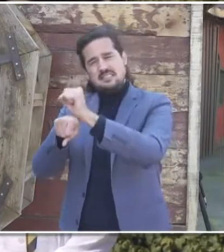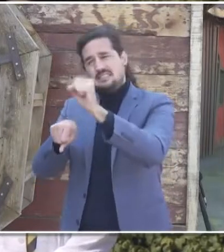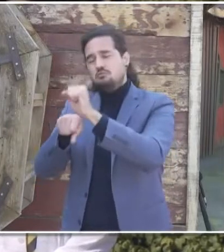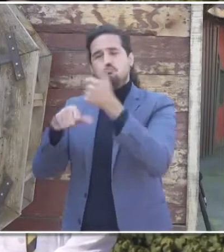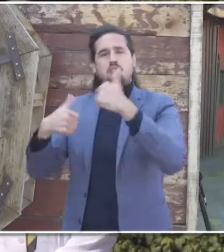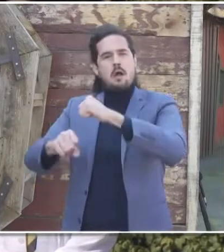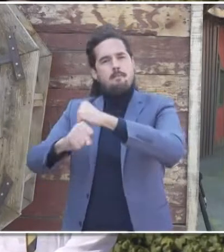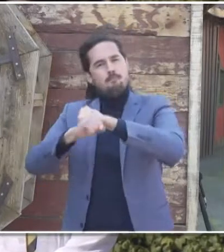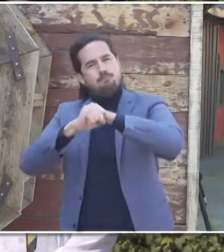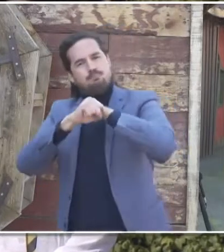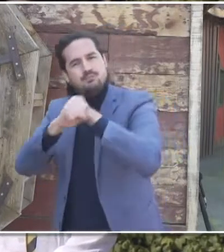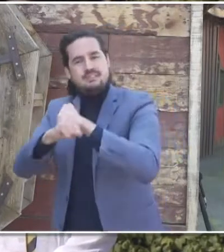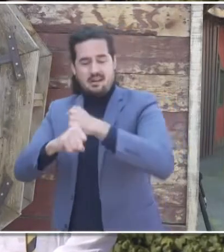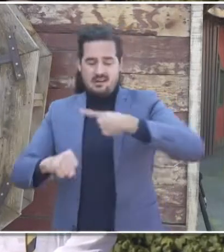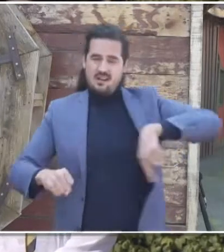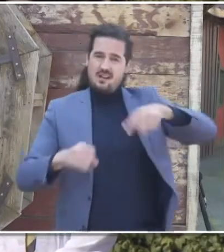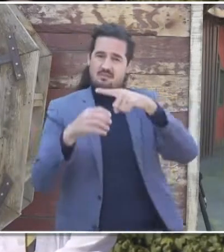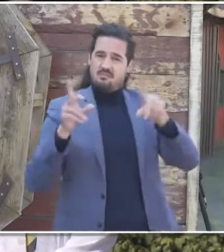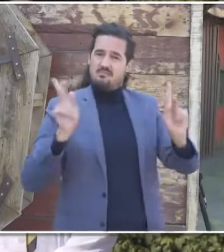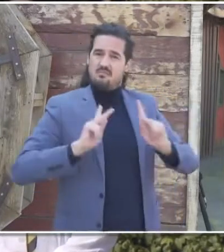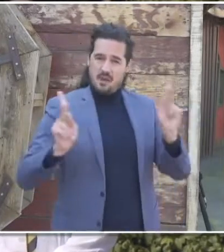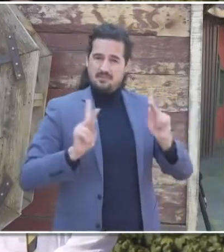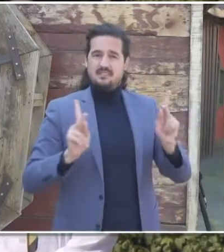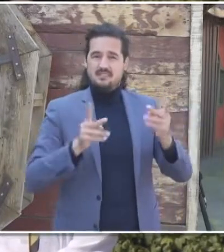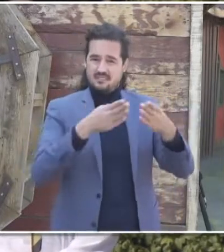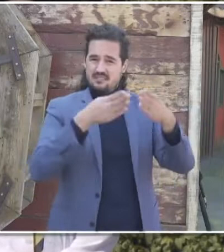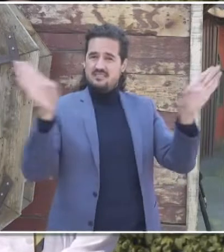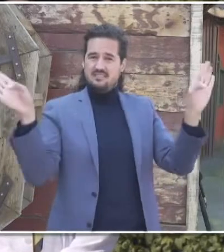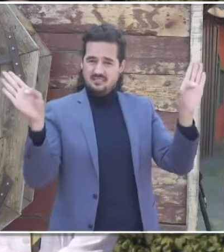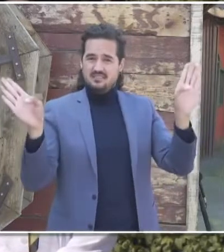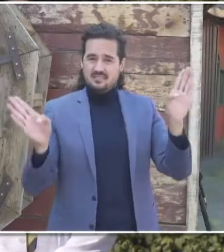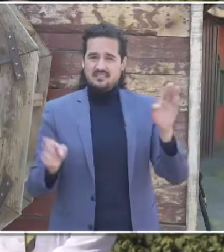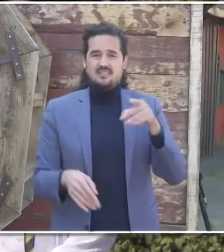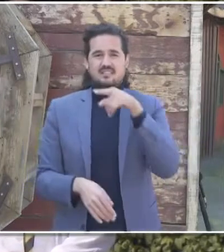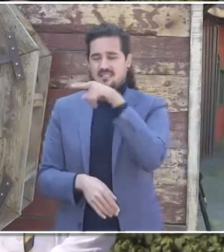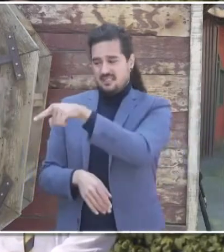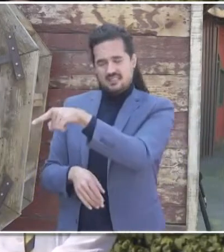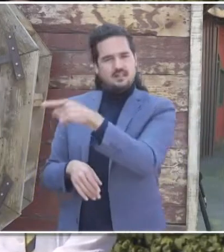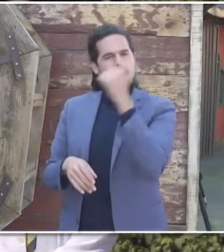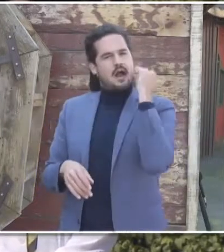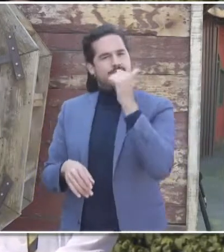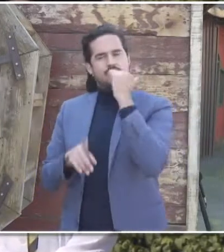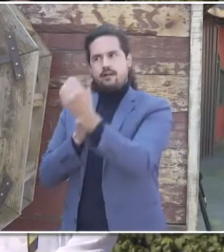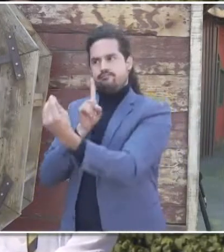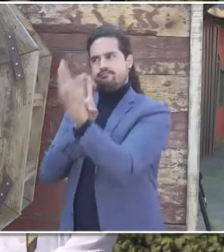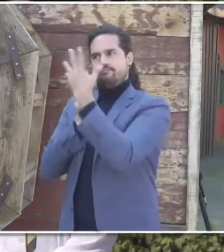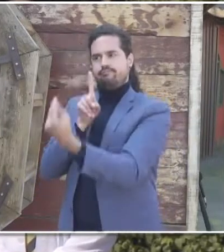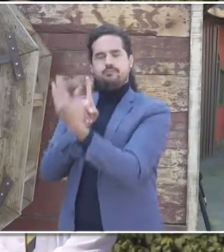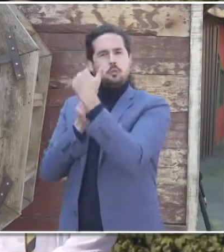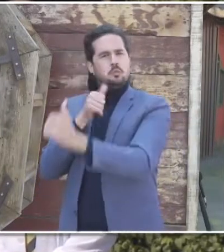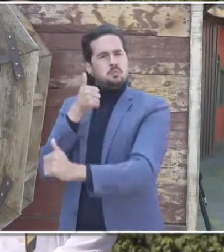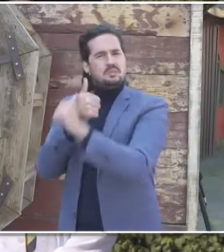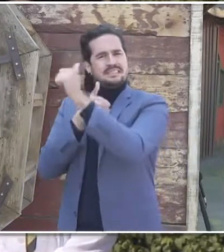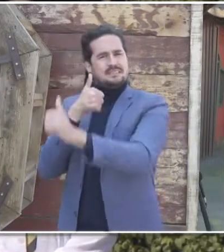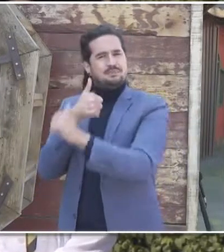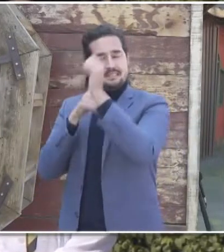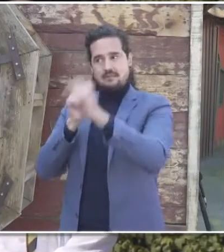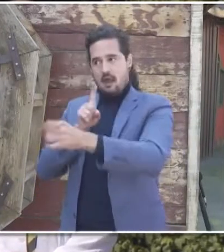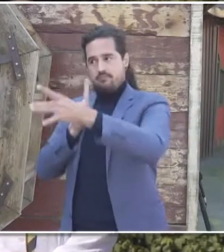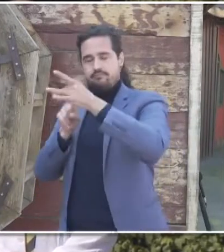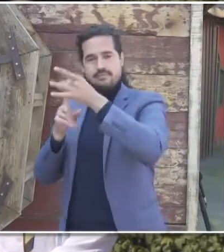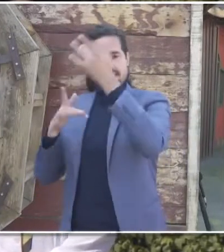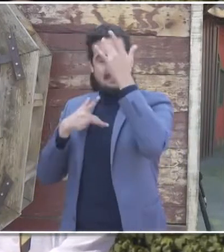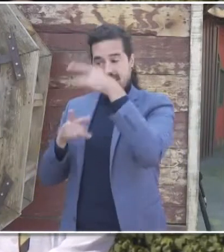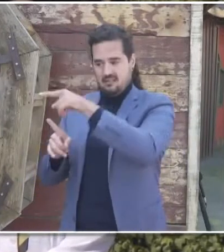putting themselves at risk and their families at risk. And so let's give a shout out for all those healthcare workers, not only here in Fresno